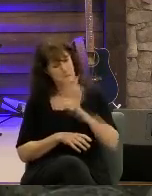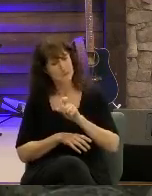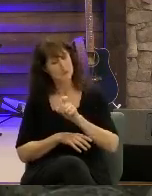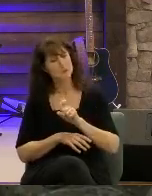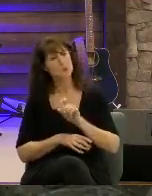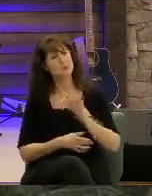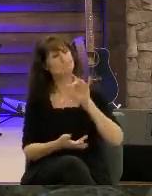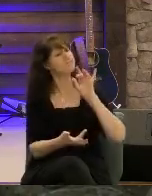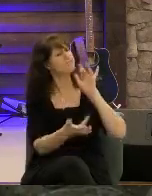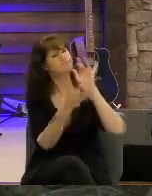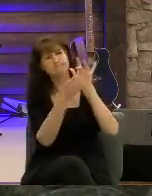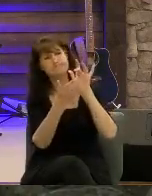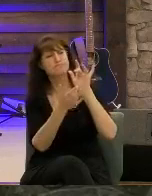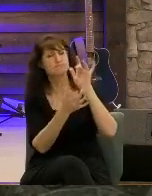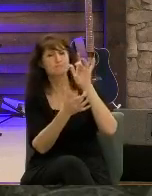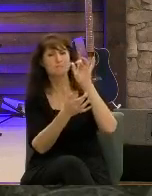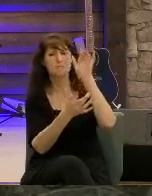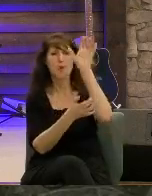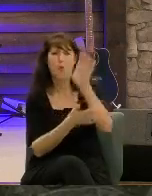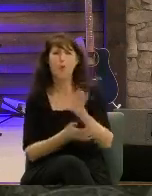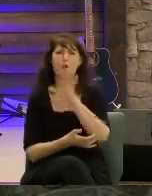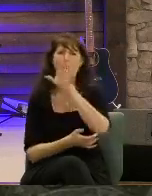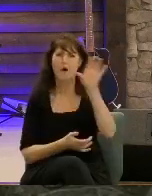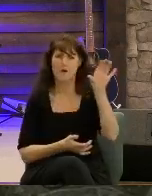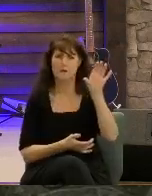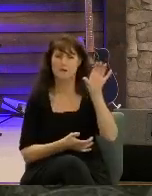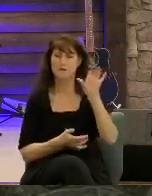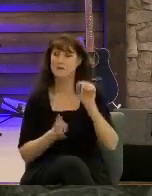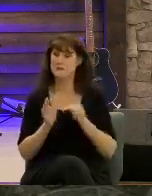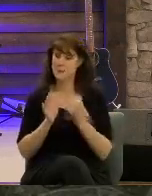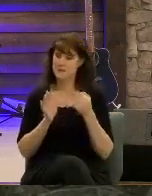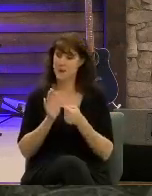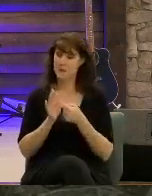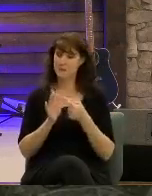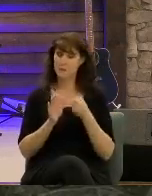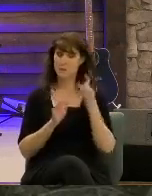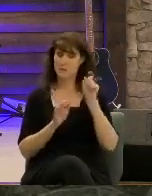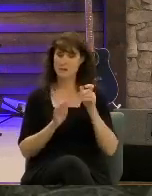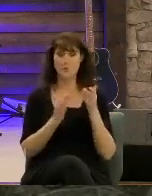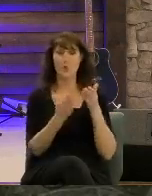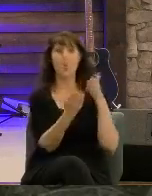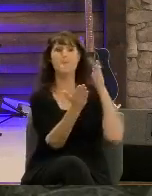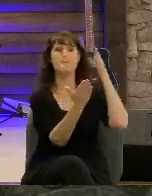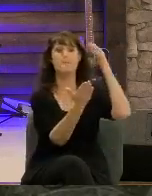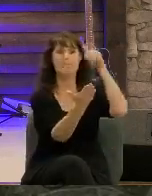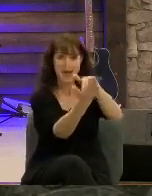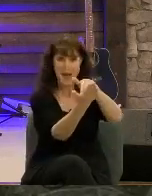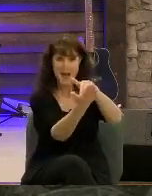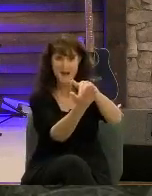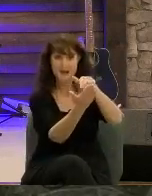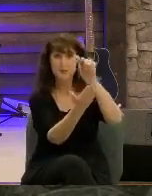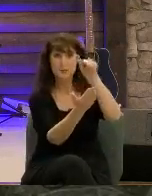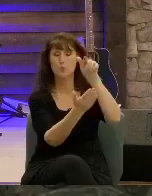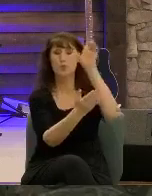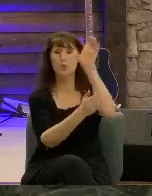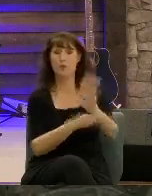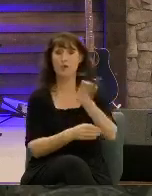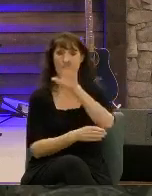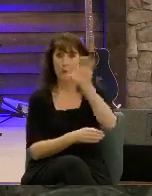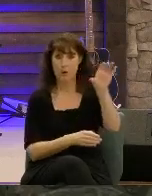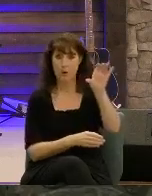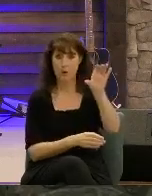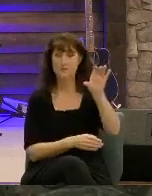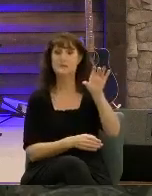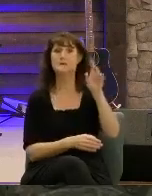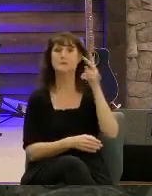cross. Sometimes we need to revisit that cross, encounter it again, and be refreshed as to what happened there, right? But when